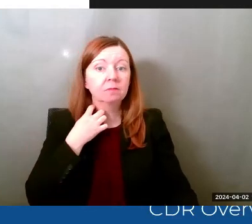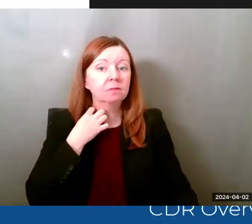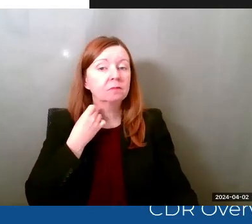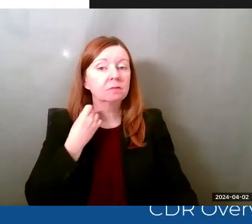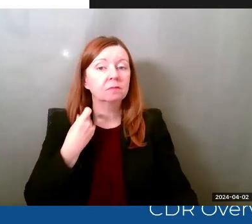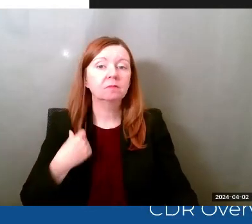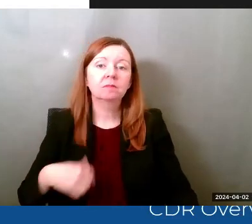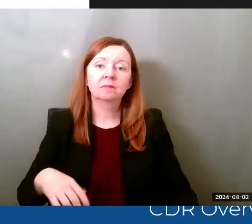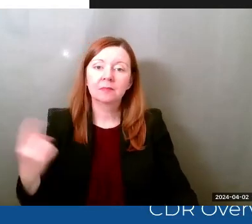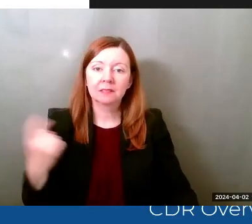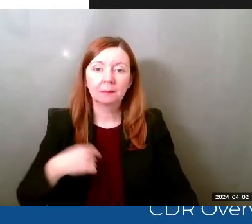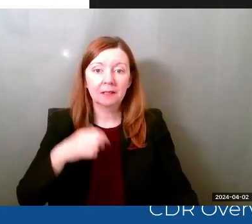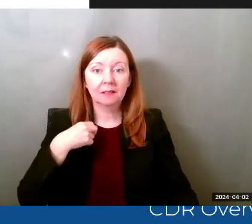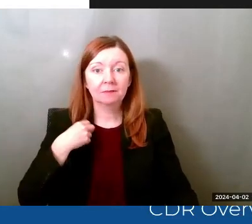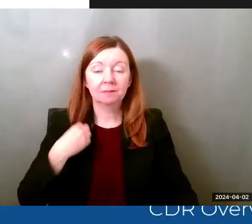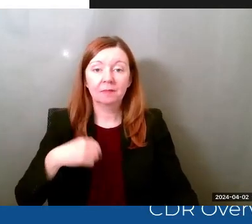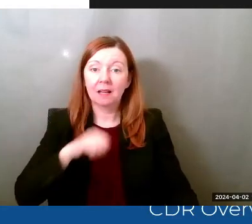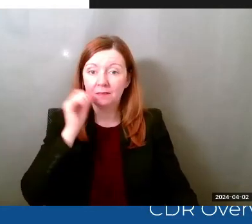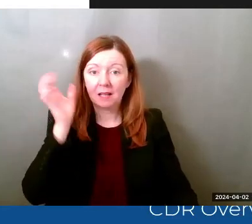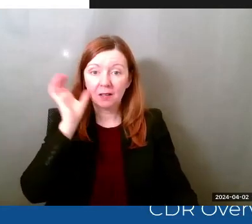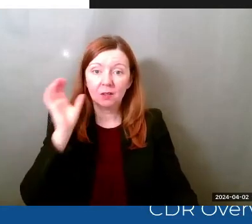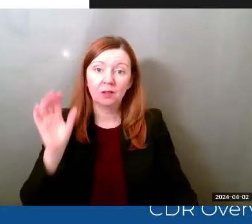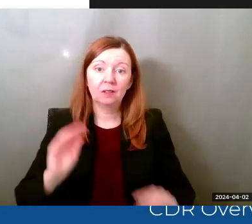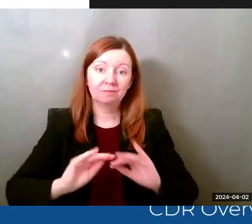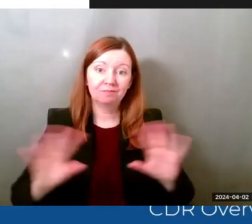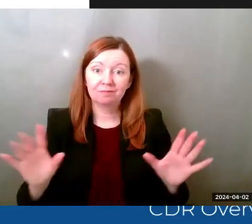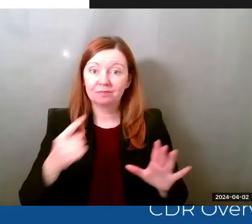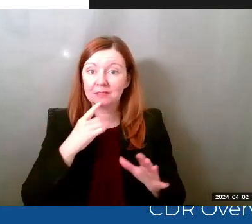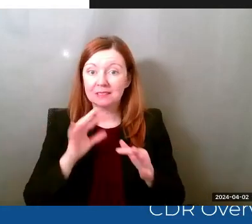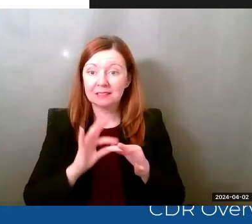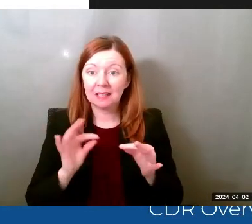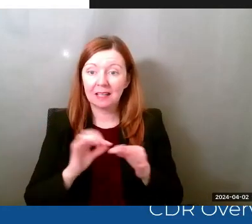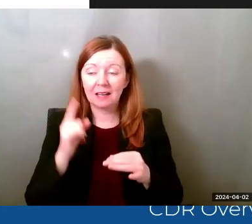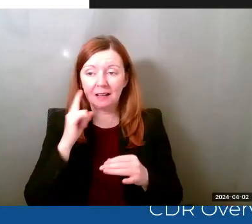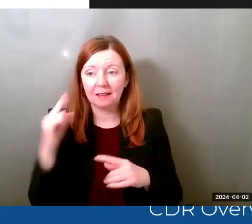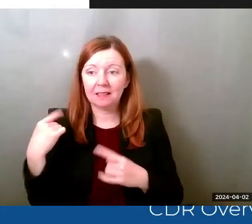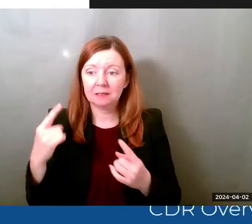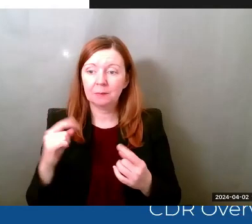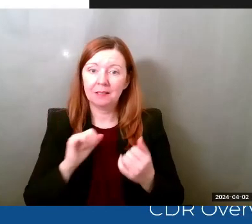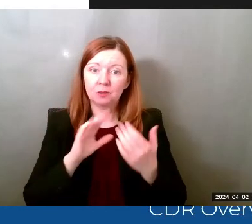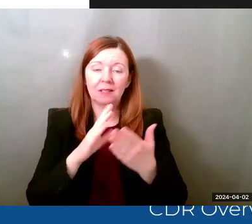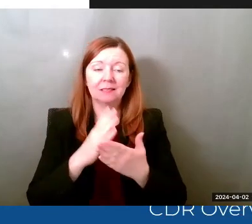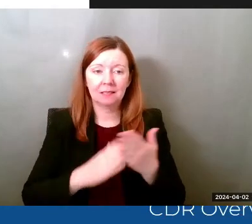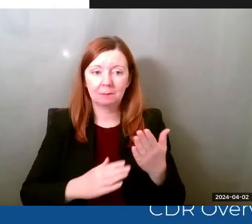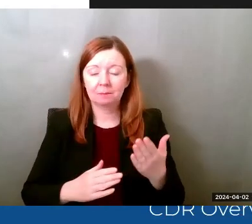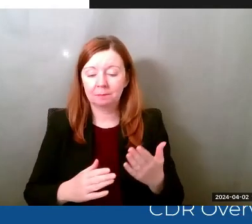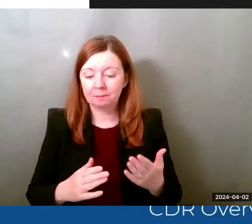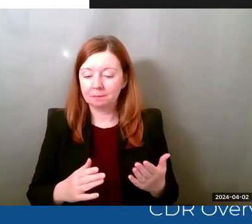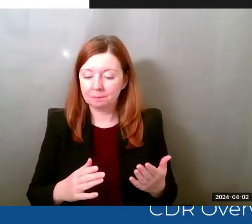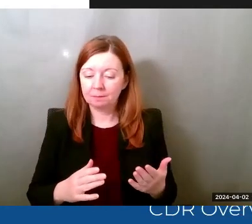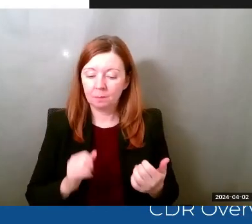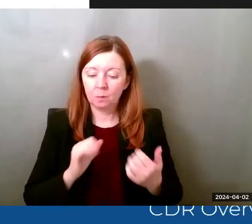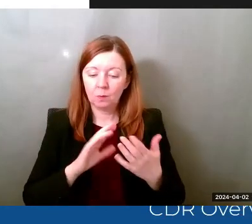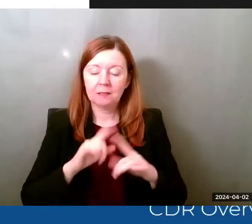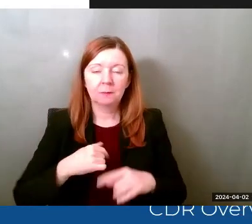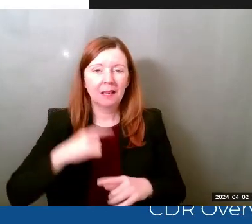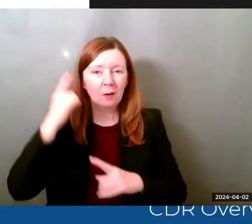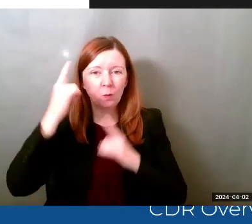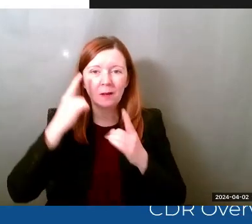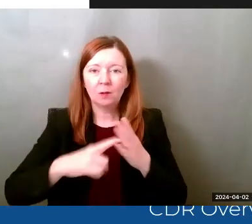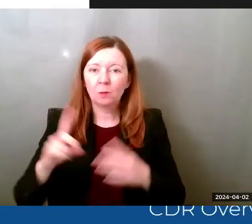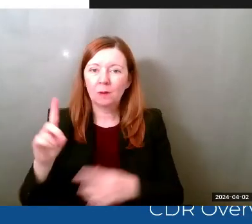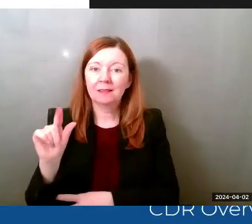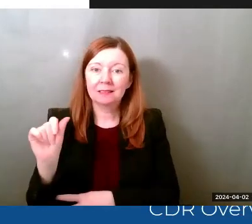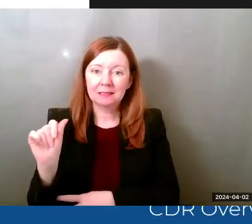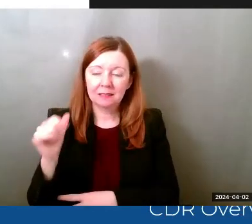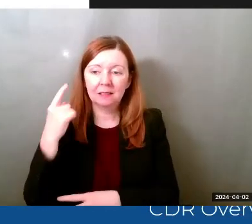Something I just haven't heard explicitly said, I think it's been addressed in some ways, is I wonder what the data